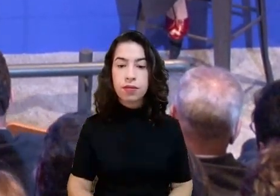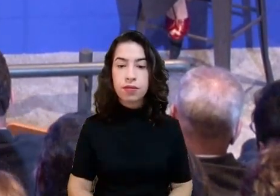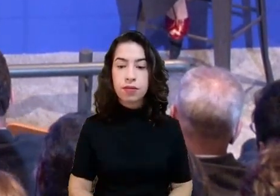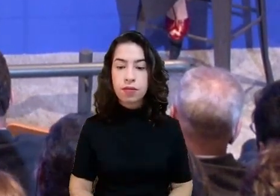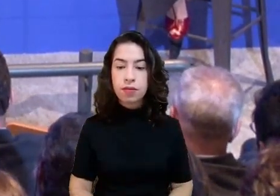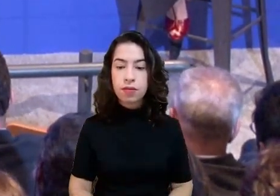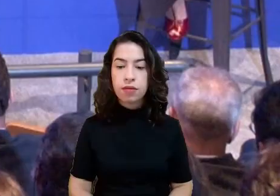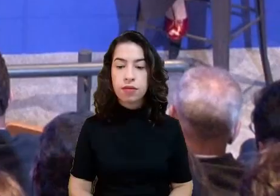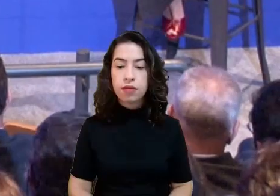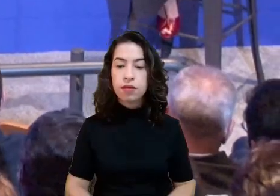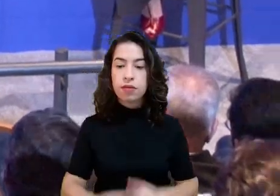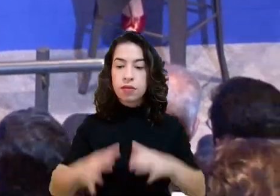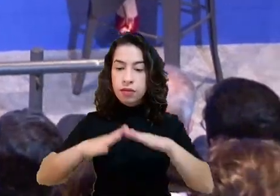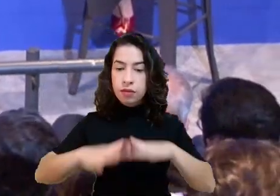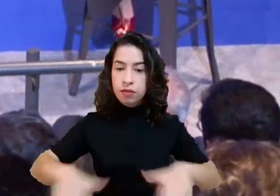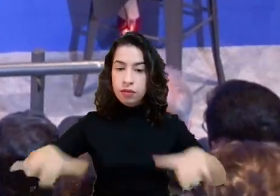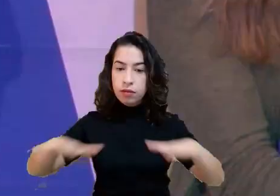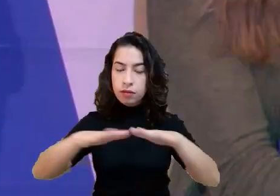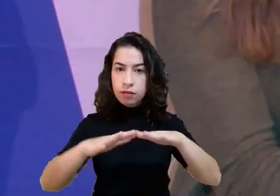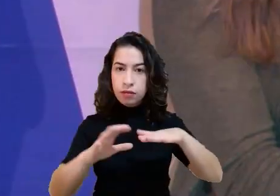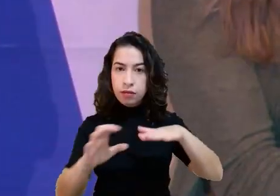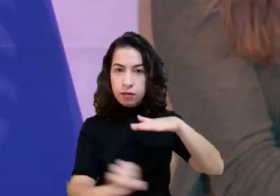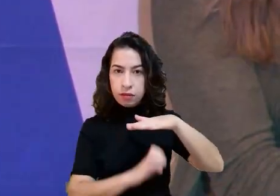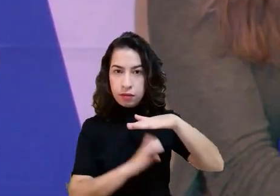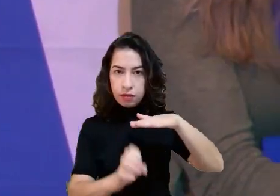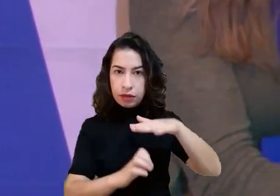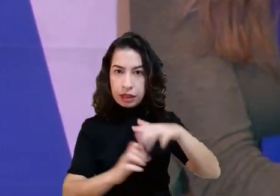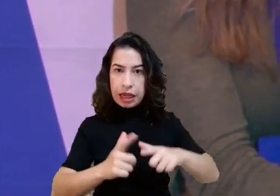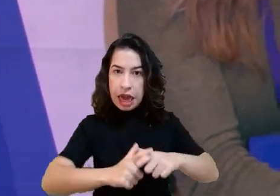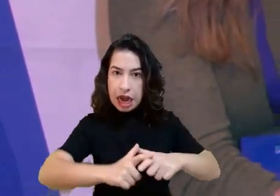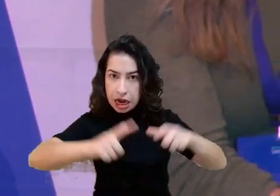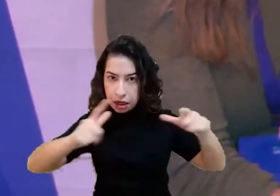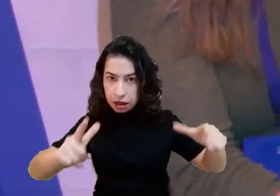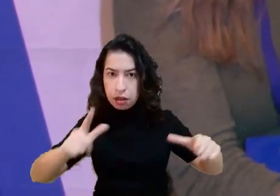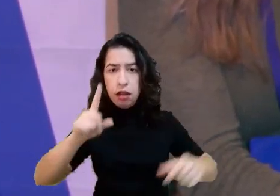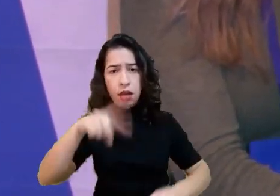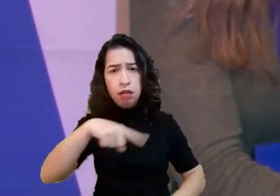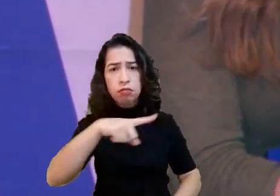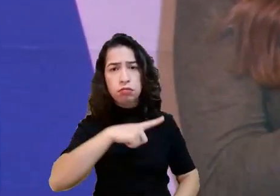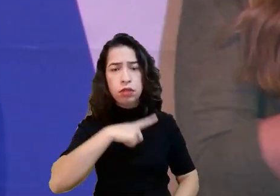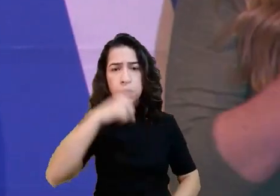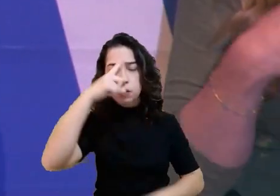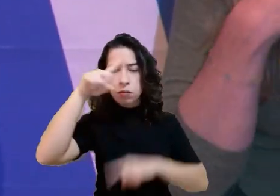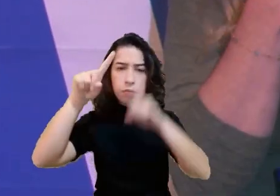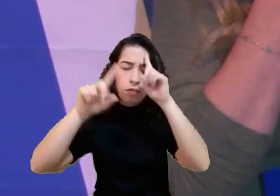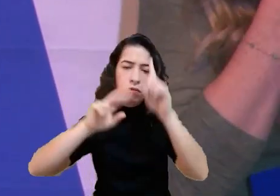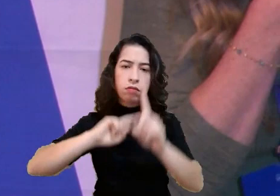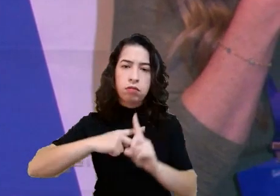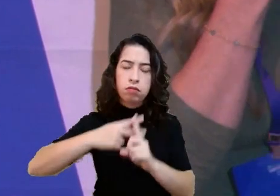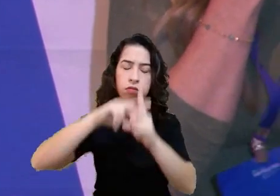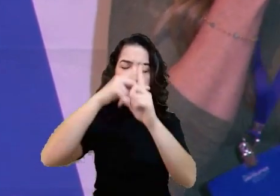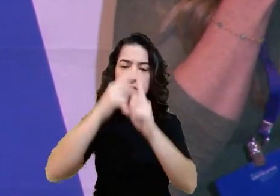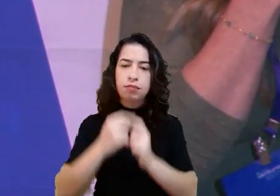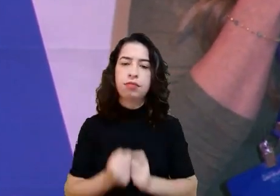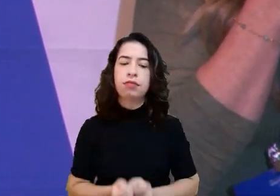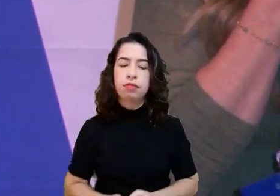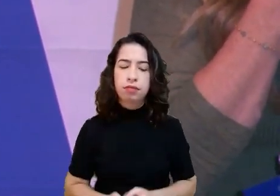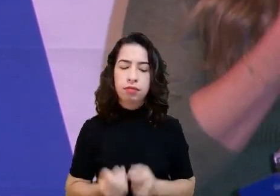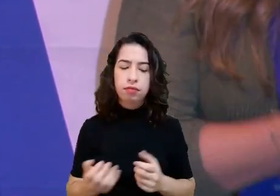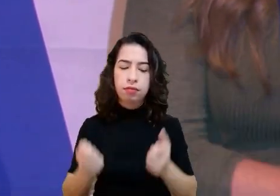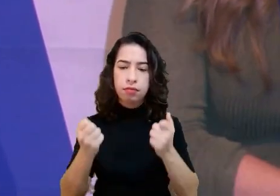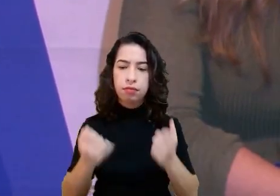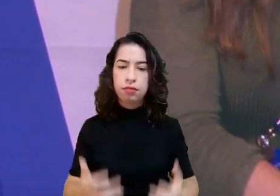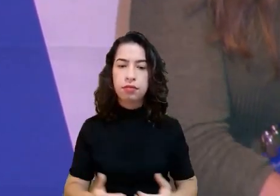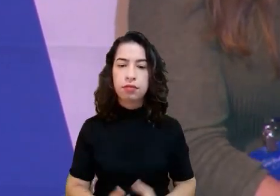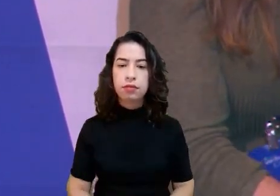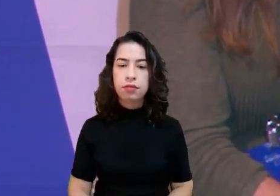I believe all great companies are innovative. You showed a lot of amazing things you are doing. You have invested in startups and all. The